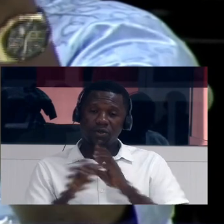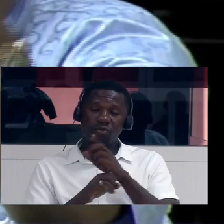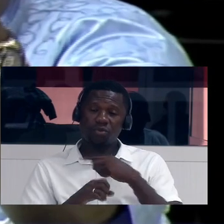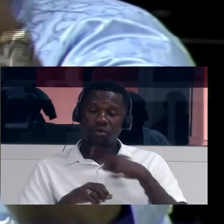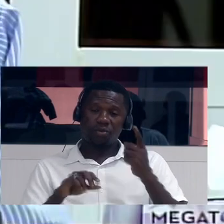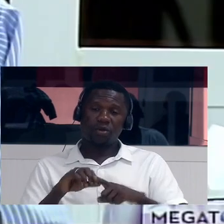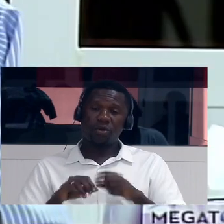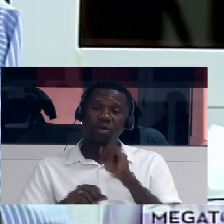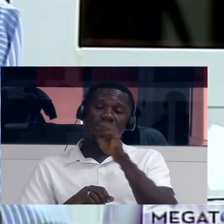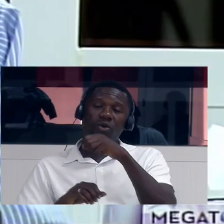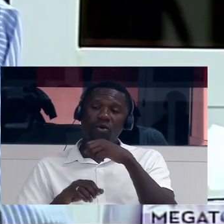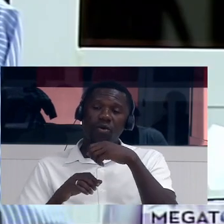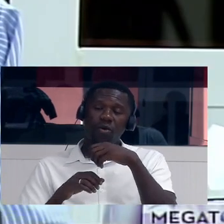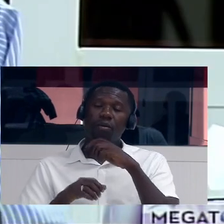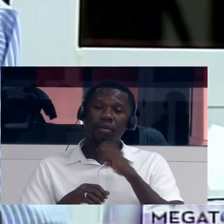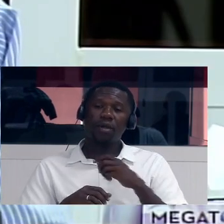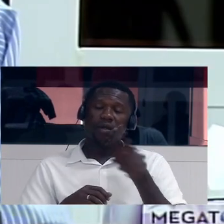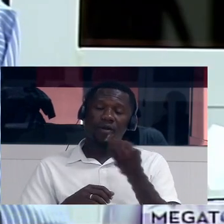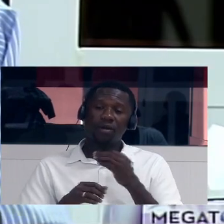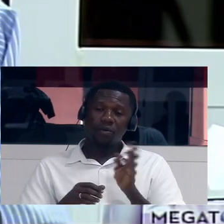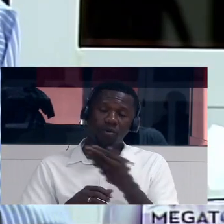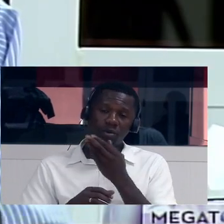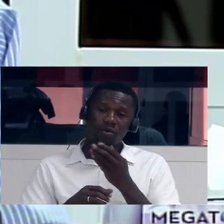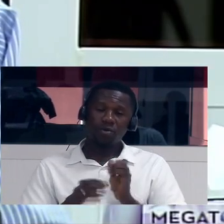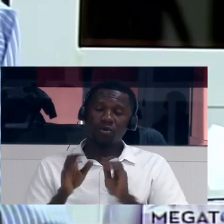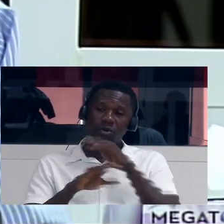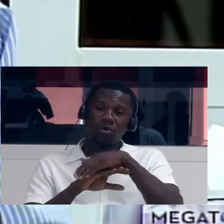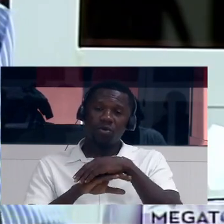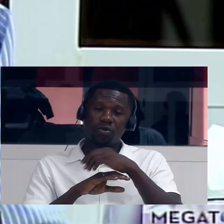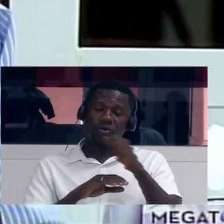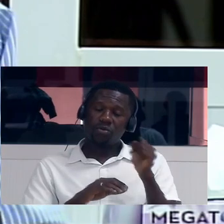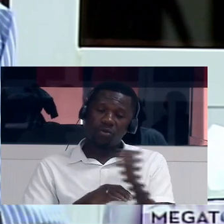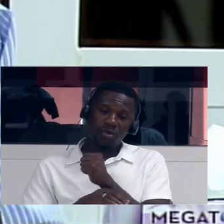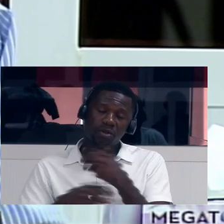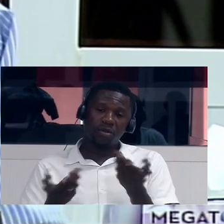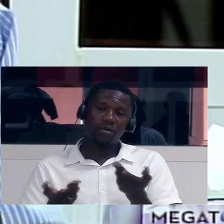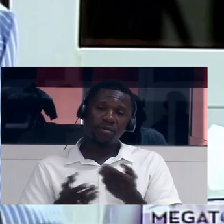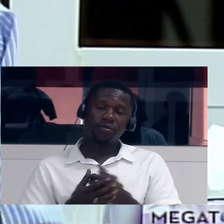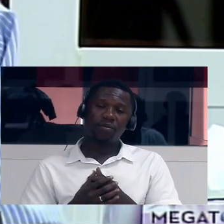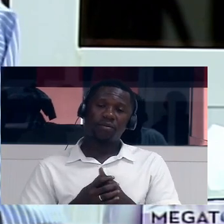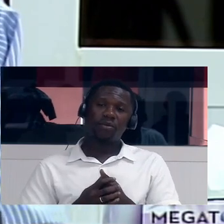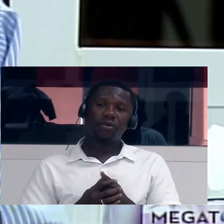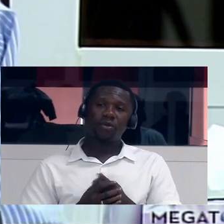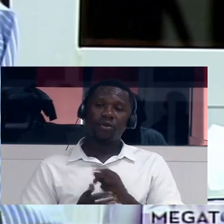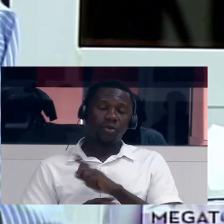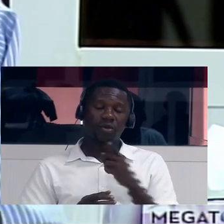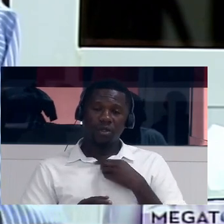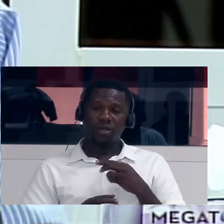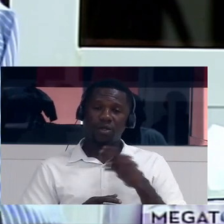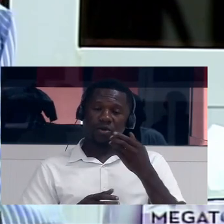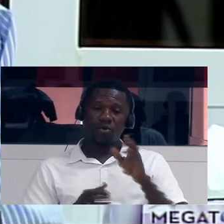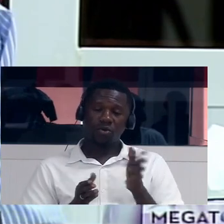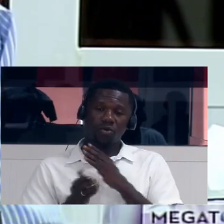punish your men if they went contrary to orders. Yeah, but that would have been a different dimension. They go to a commission of inquiry. The commission of